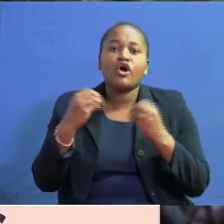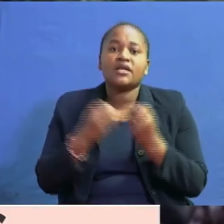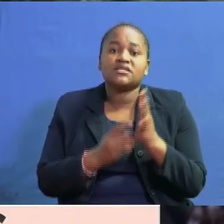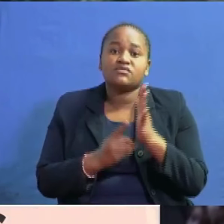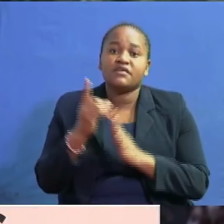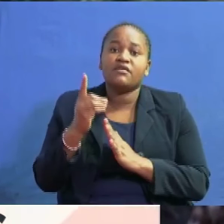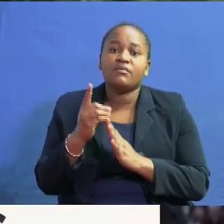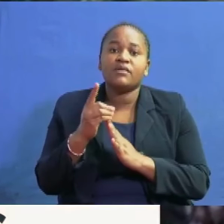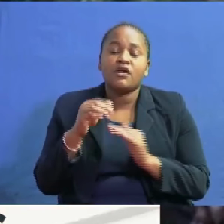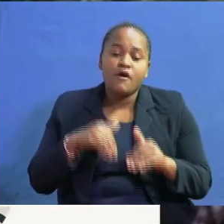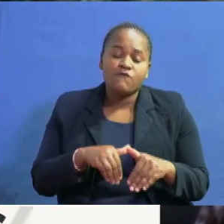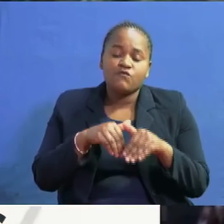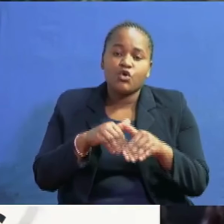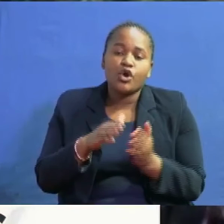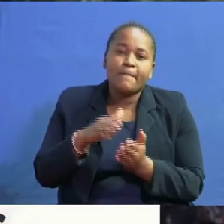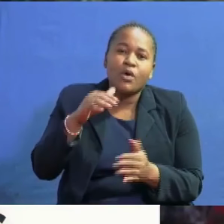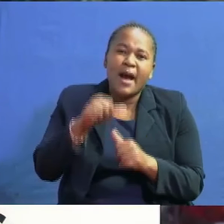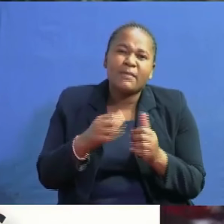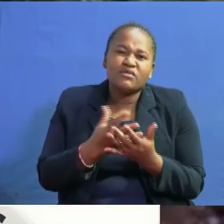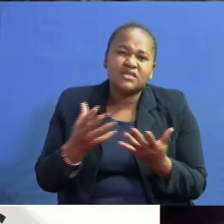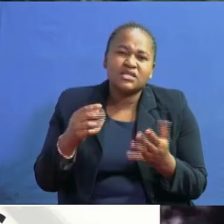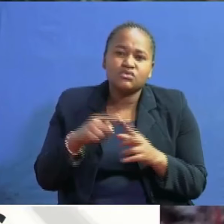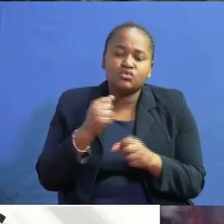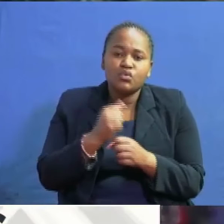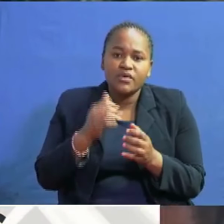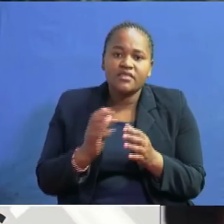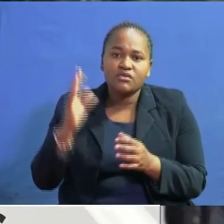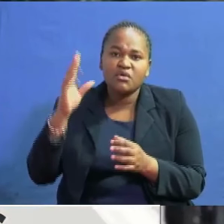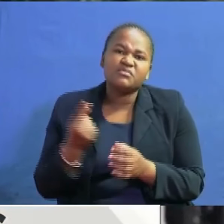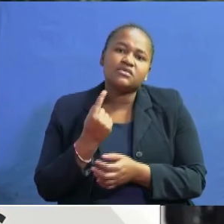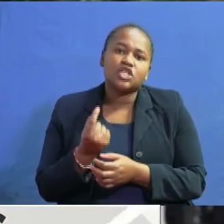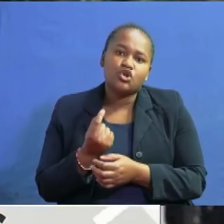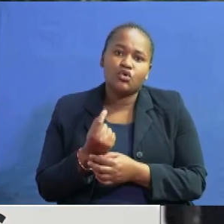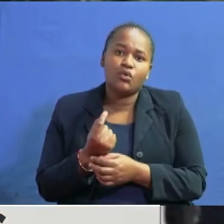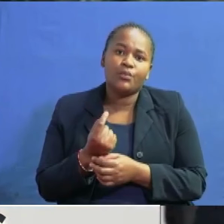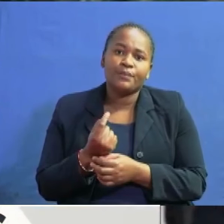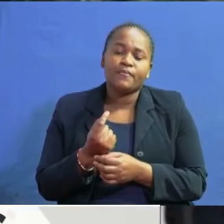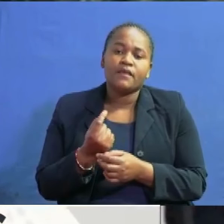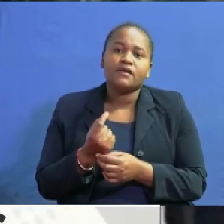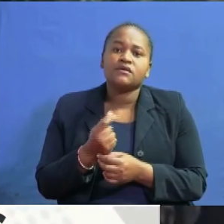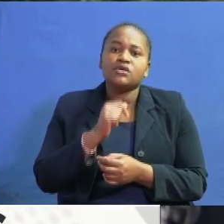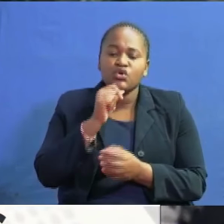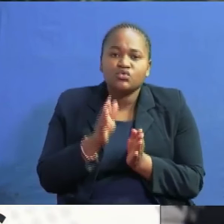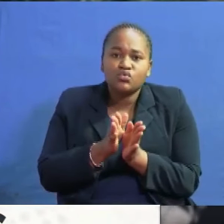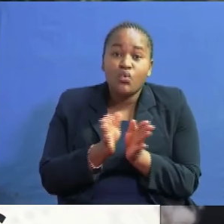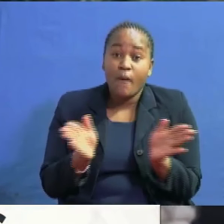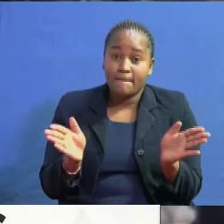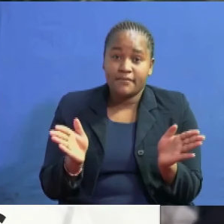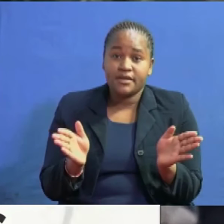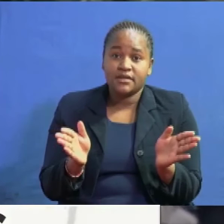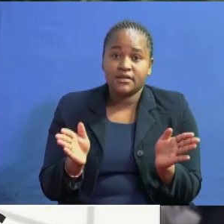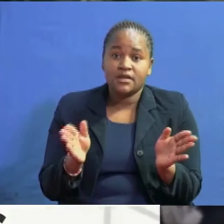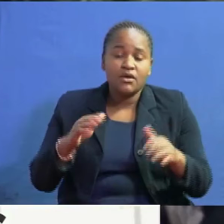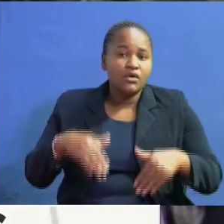maendeleo yalifuatilia sana mambo ukuzaji wa mimea michache bali na kupanua